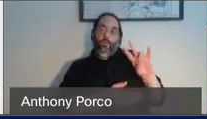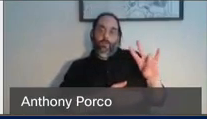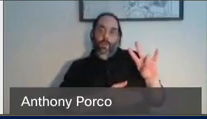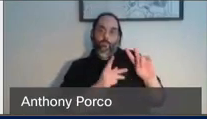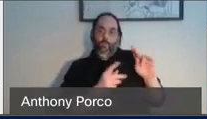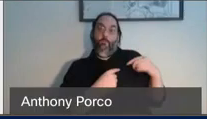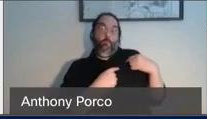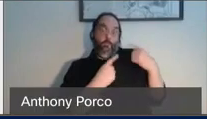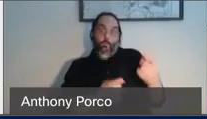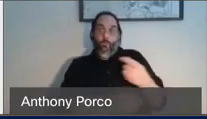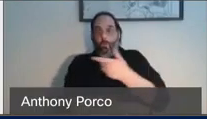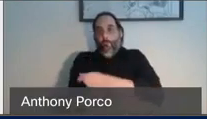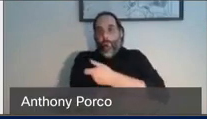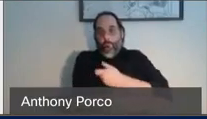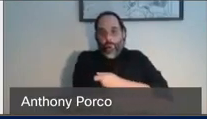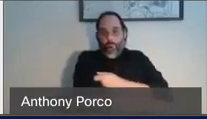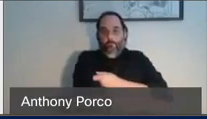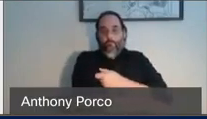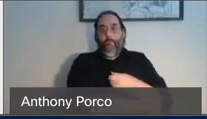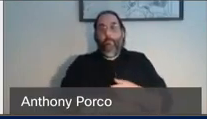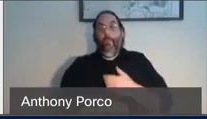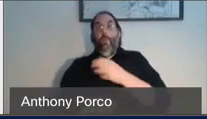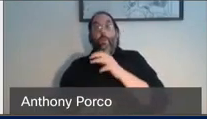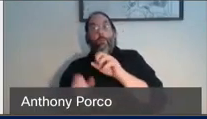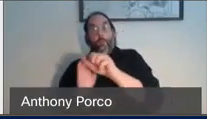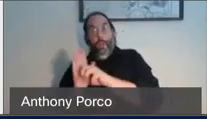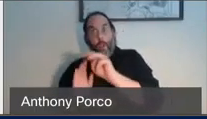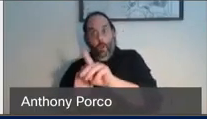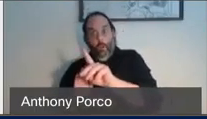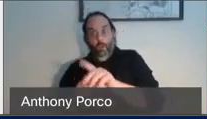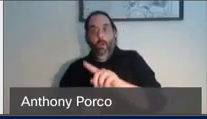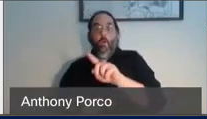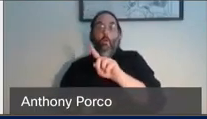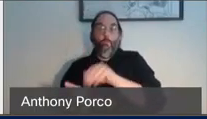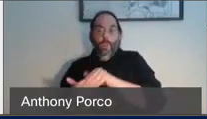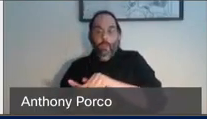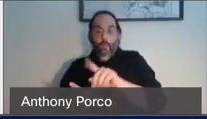164,207 doses have been given. In Maryland,